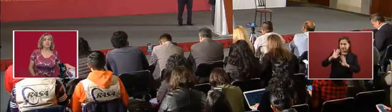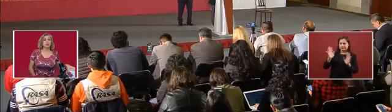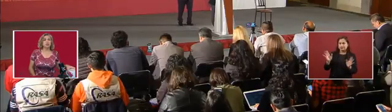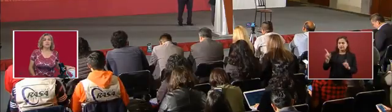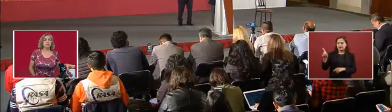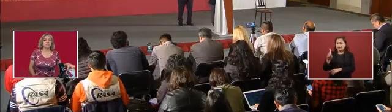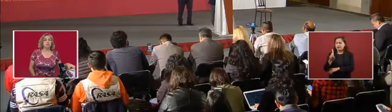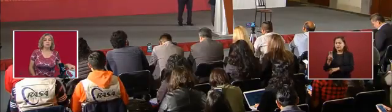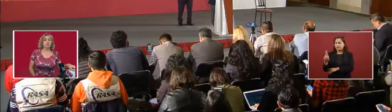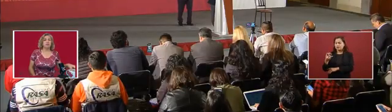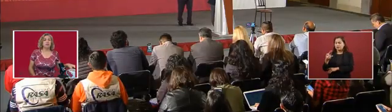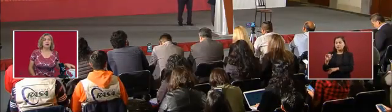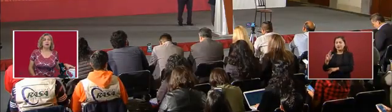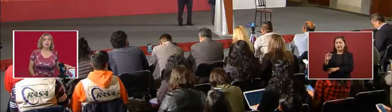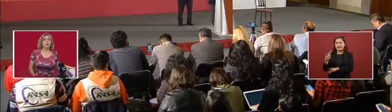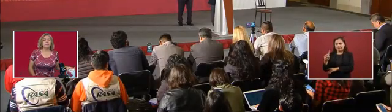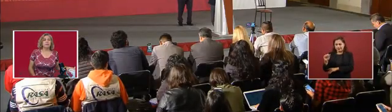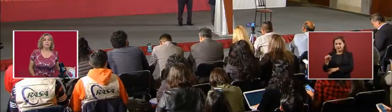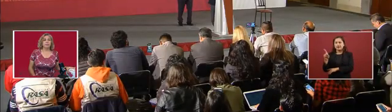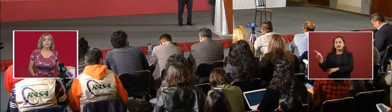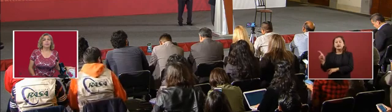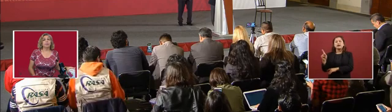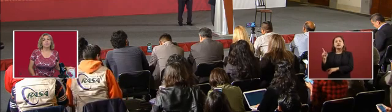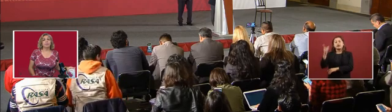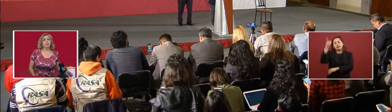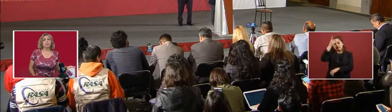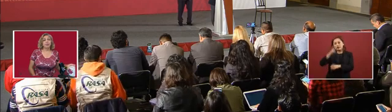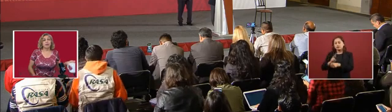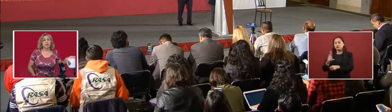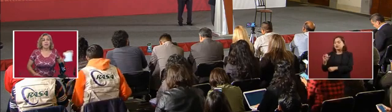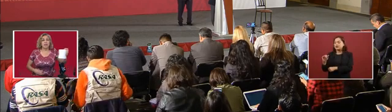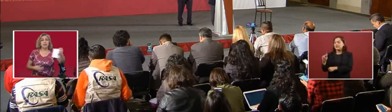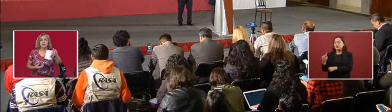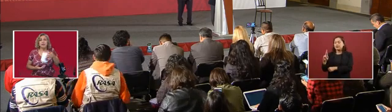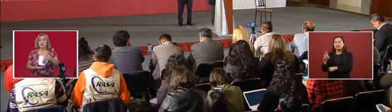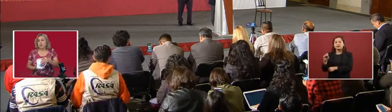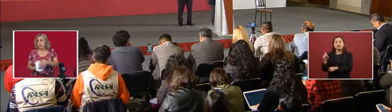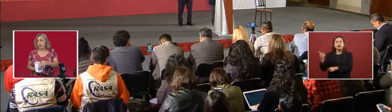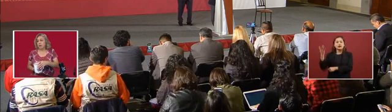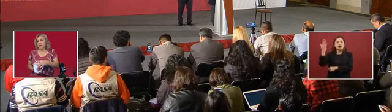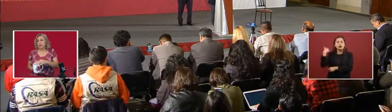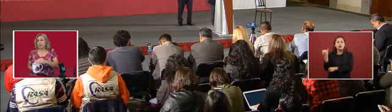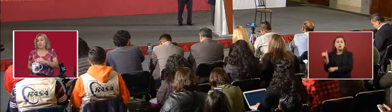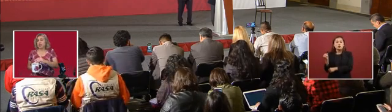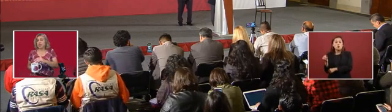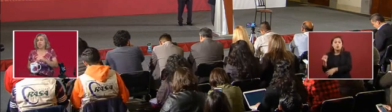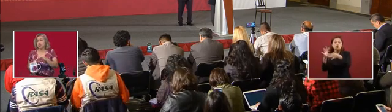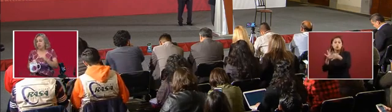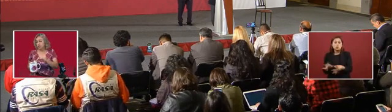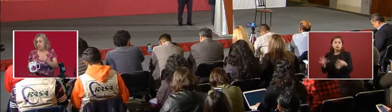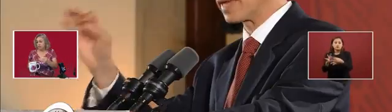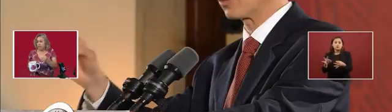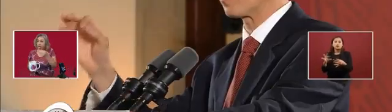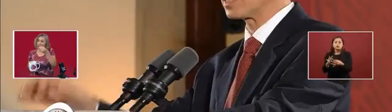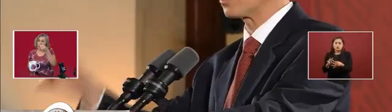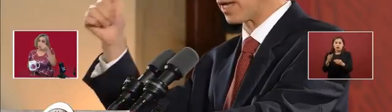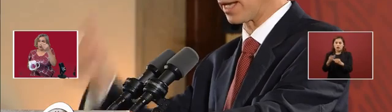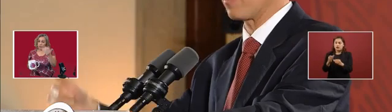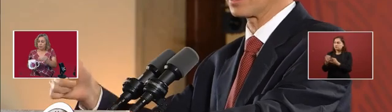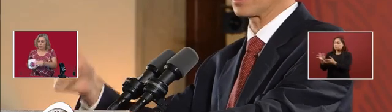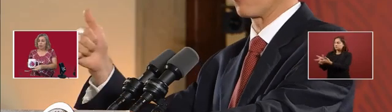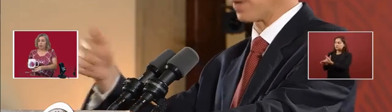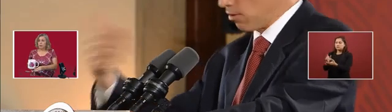more. It has nothing to do with their failure. It's just a second line of defense. And the purchase, like a